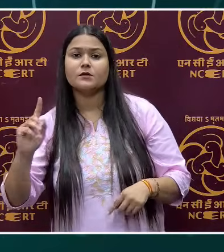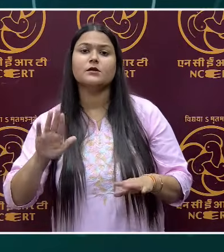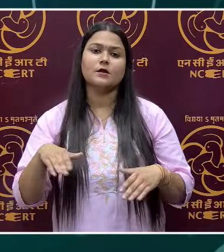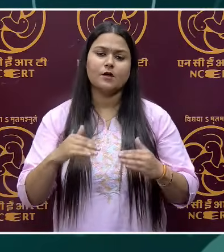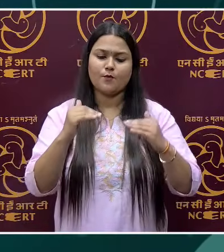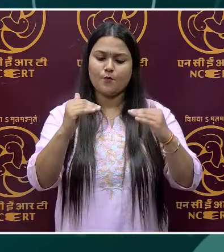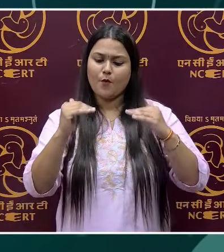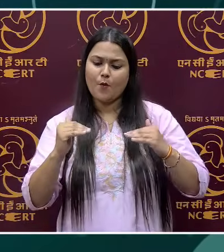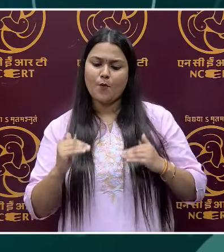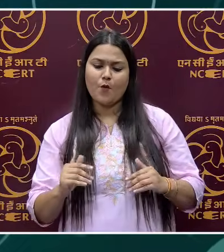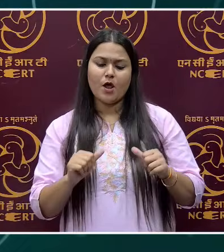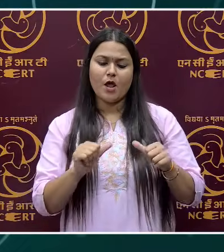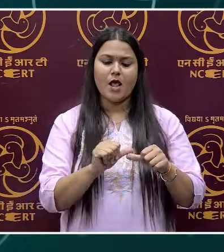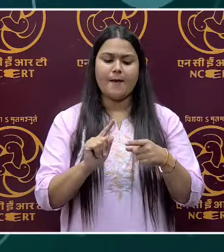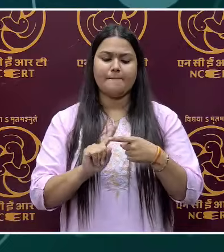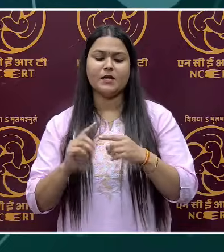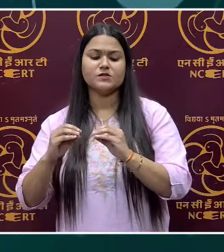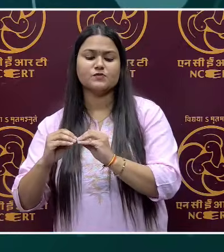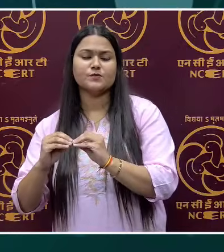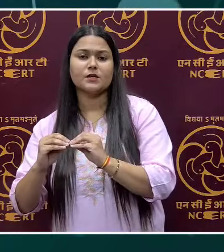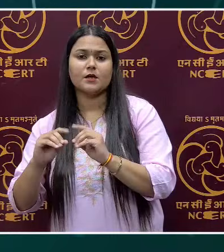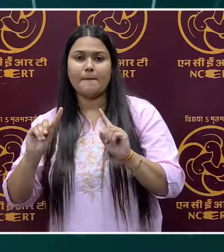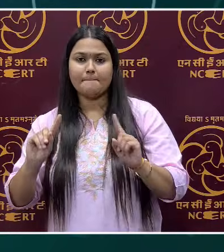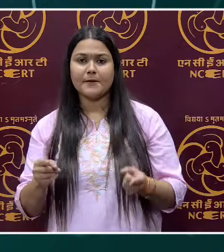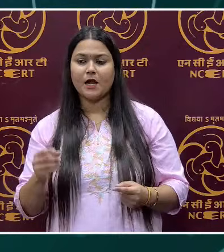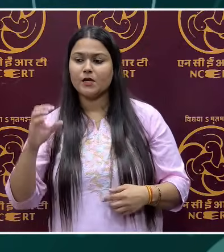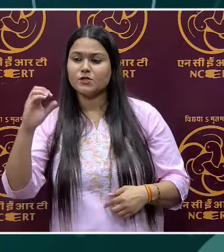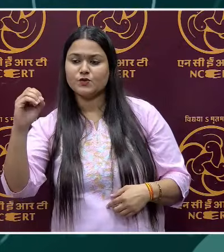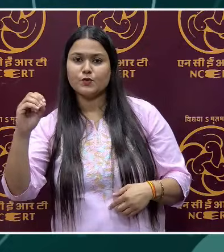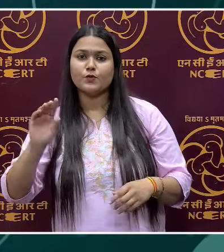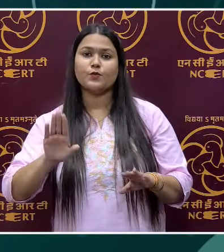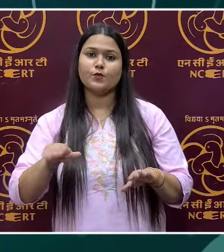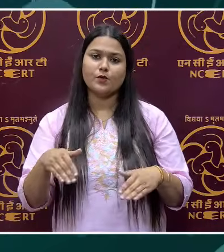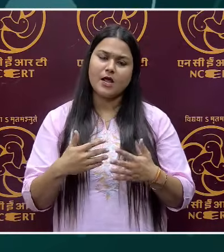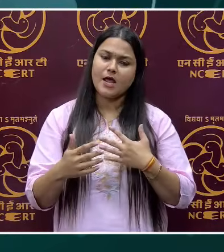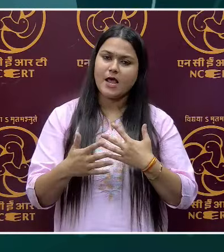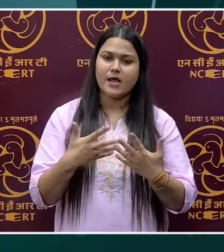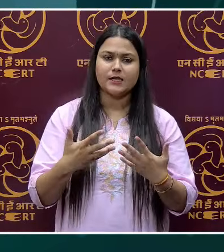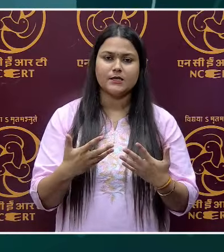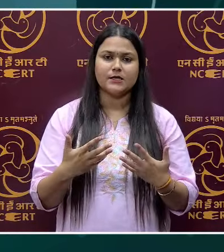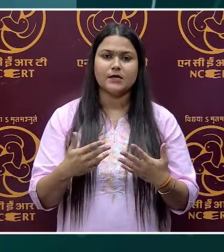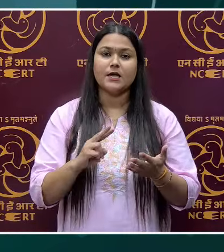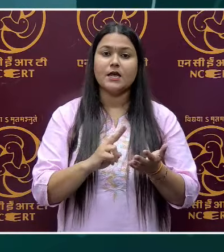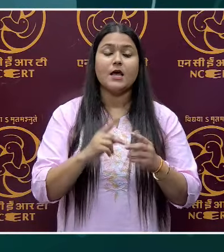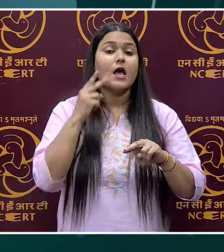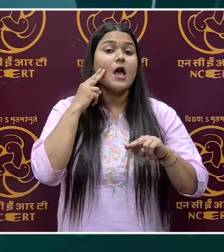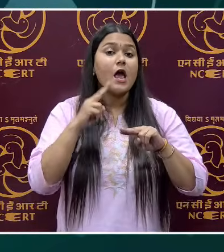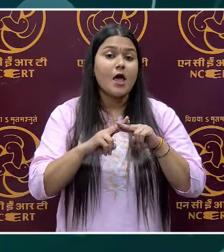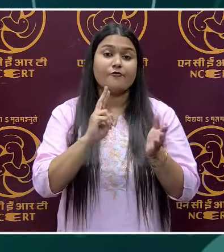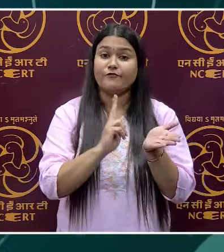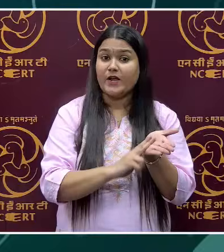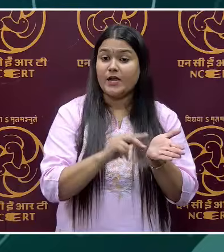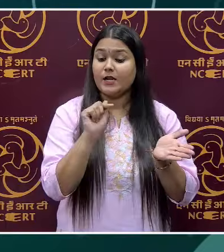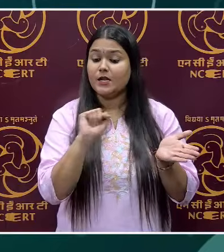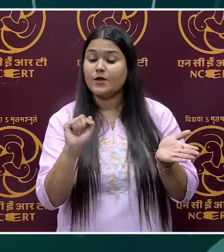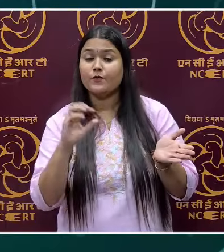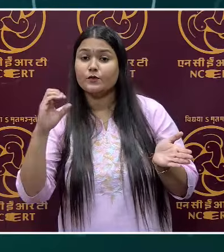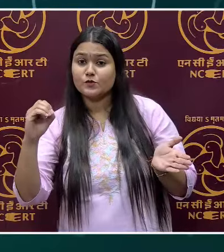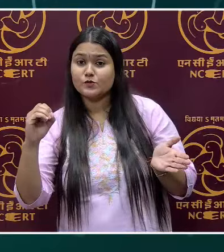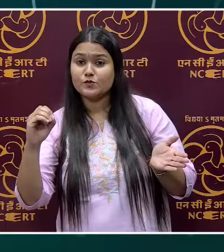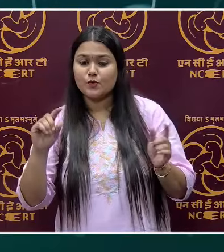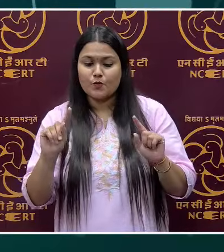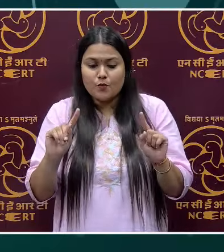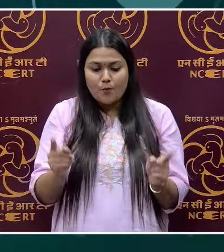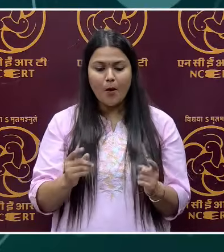like this, a plus b power 0, anything raised power 0 is 1. Okay. Then we will